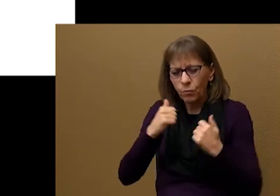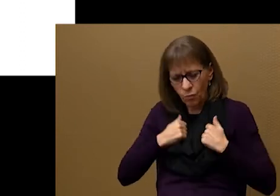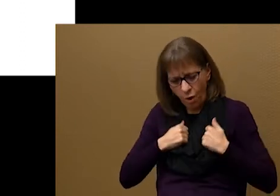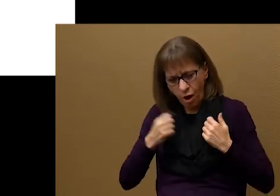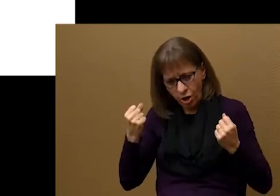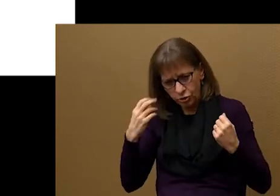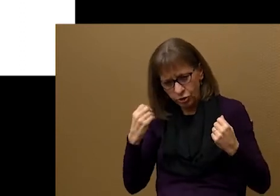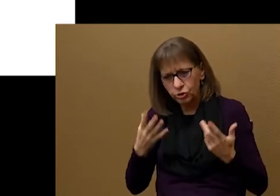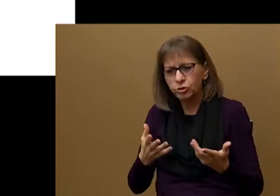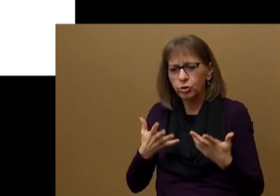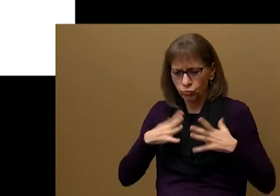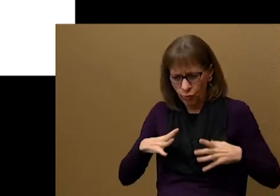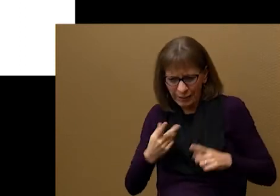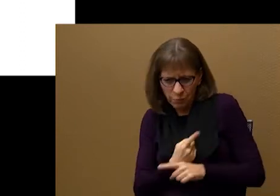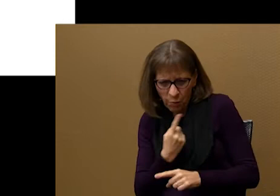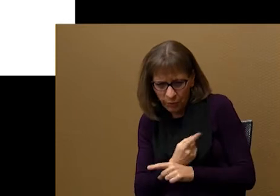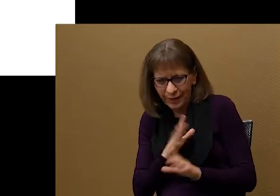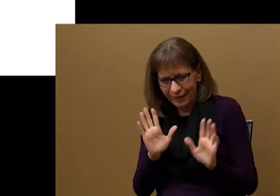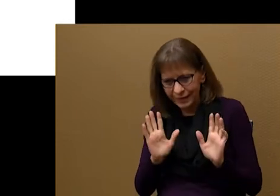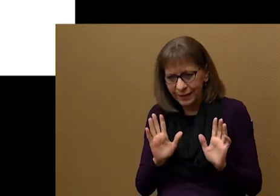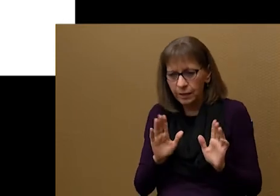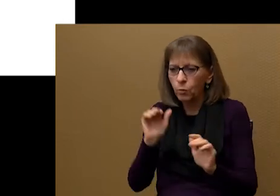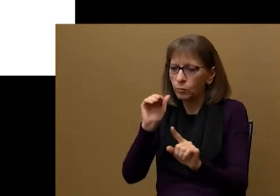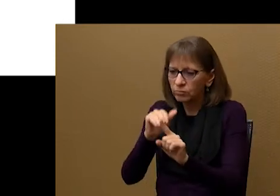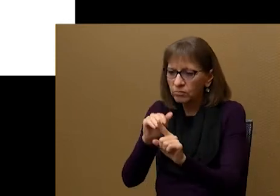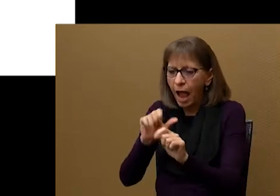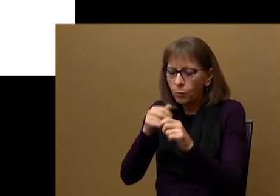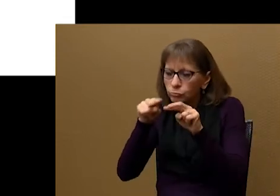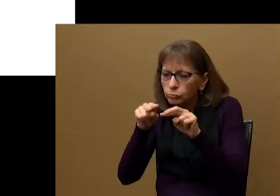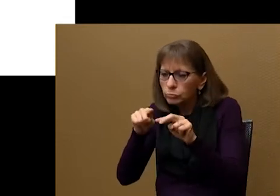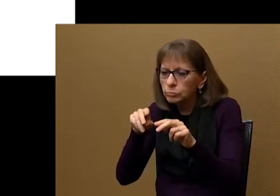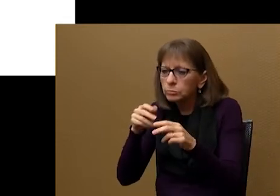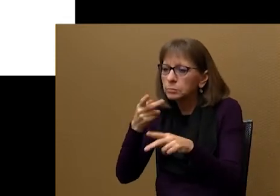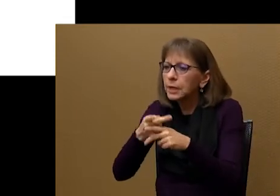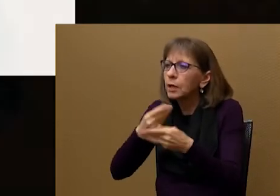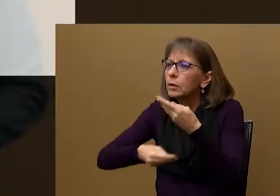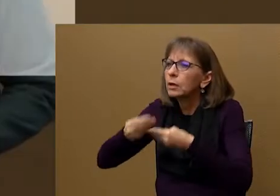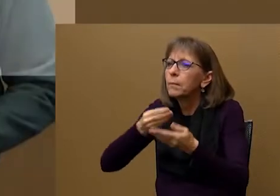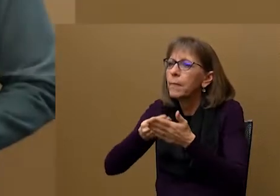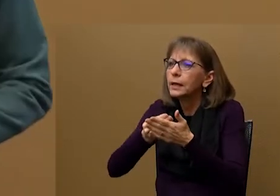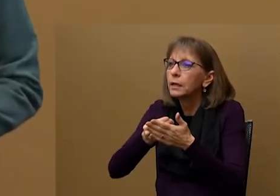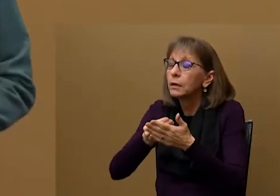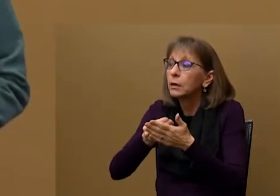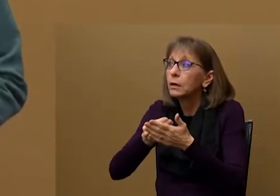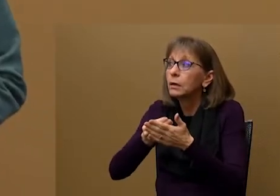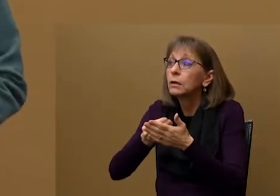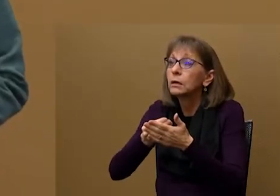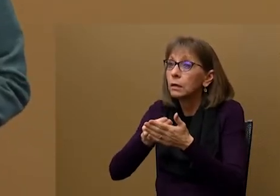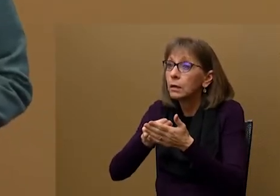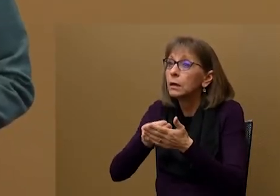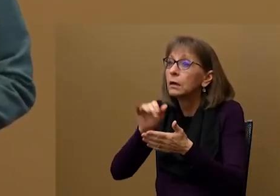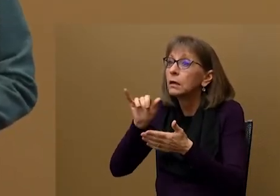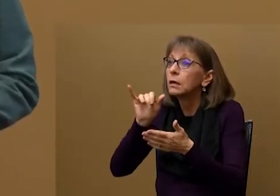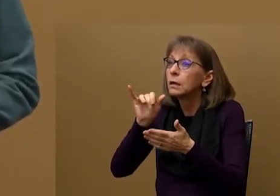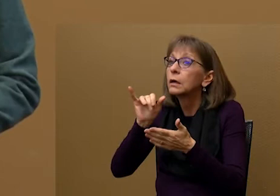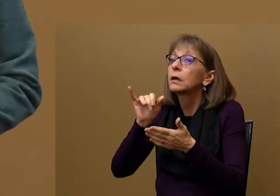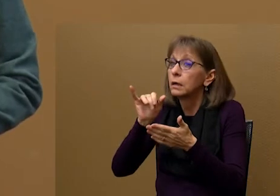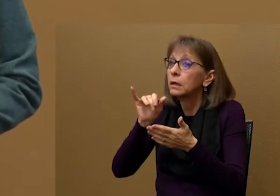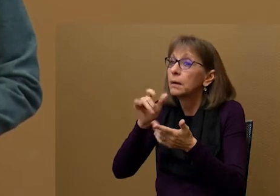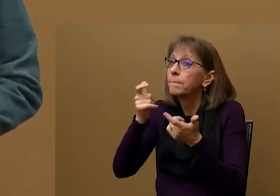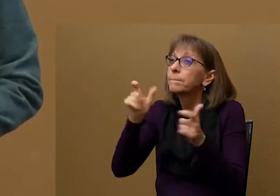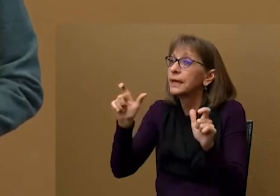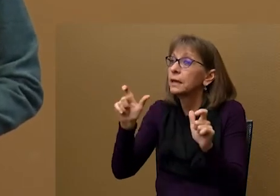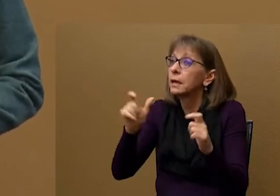Reminders to wash and dress appropriately. Supervision with money. In other words, wow, we were working with some people with